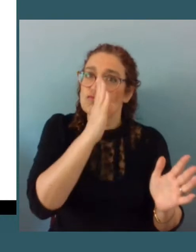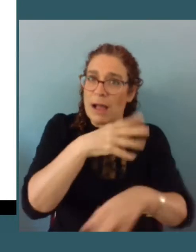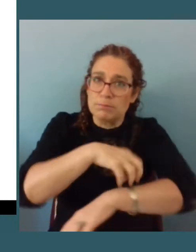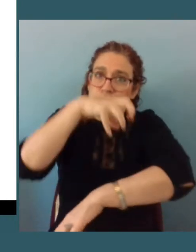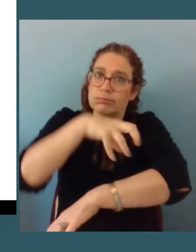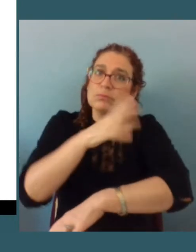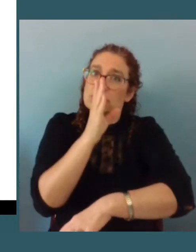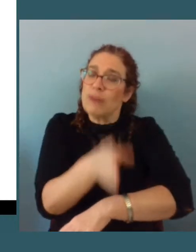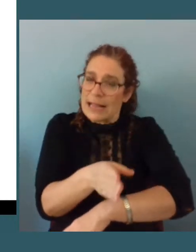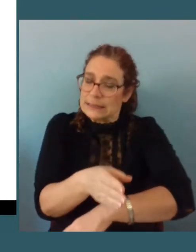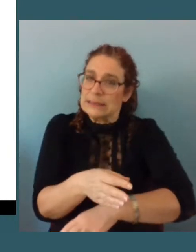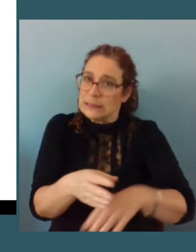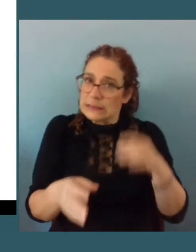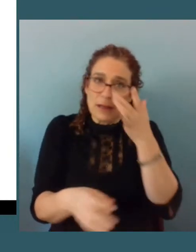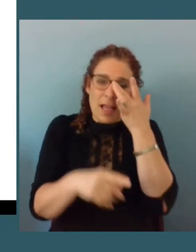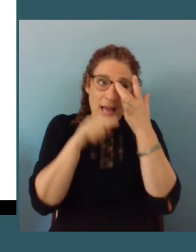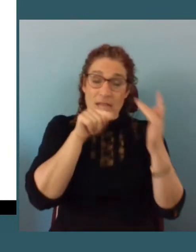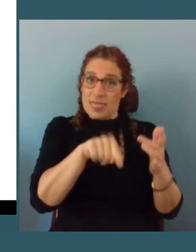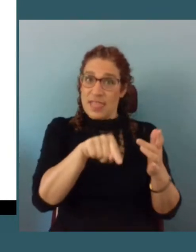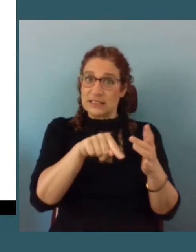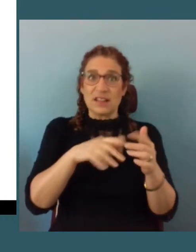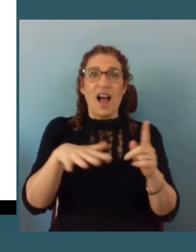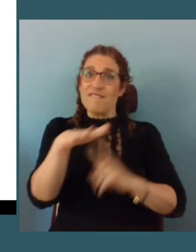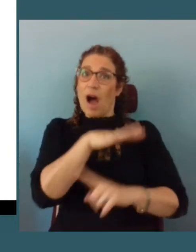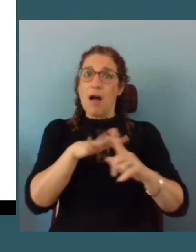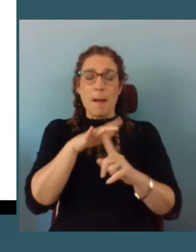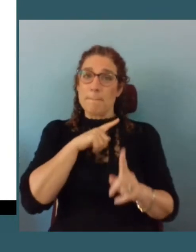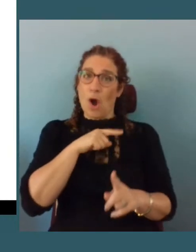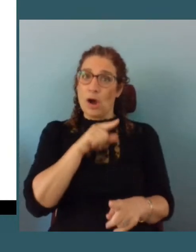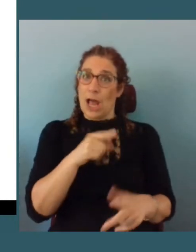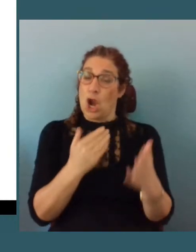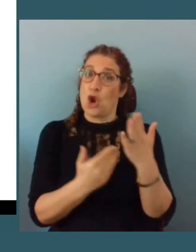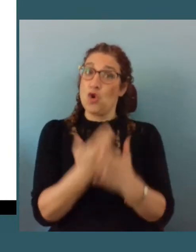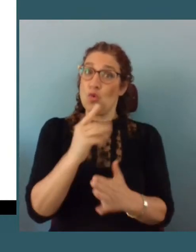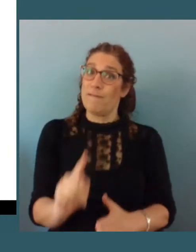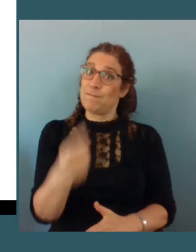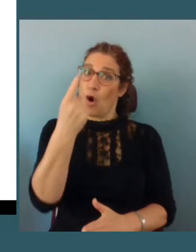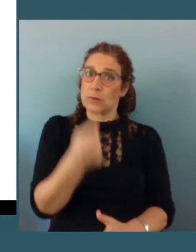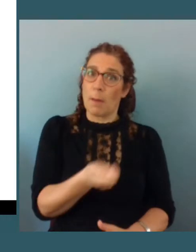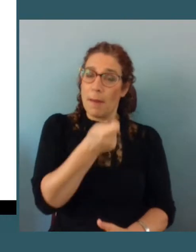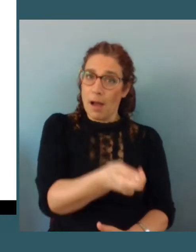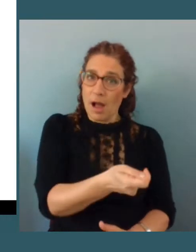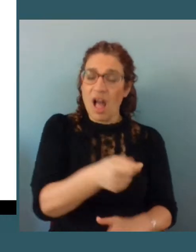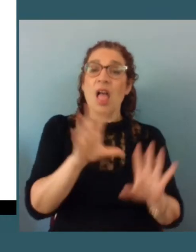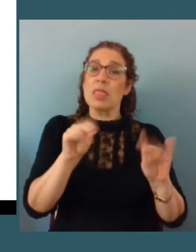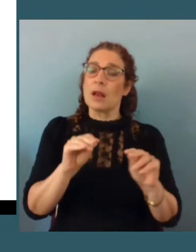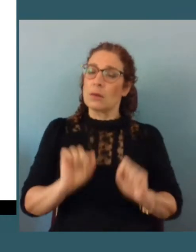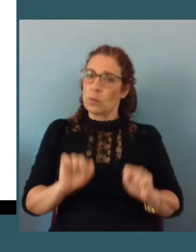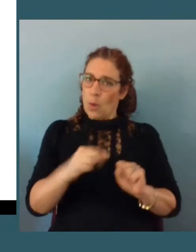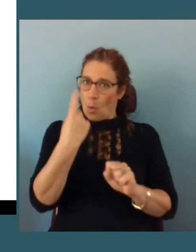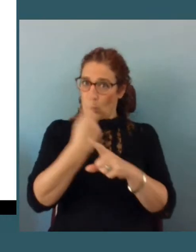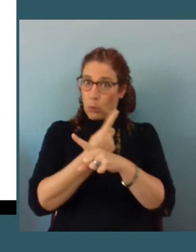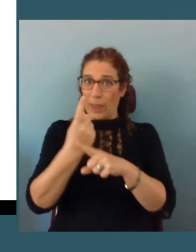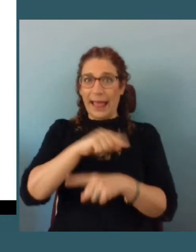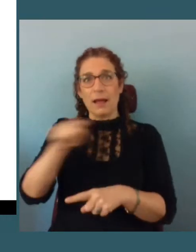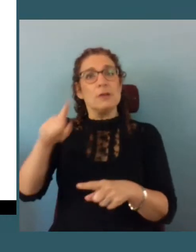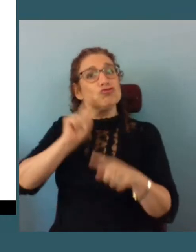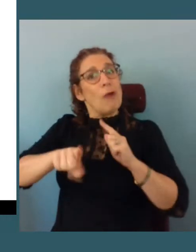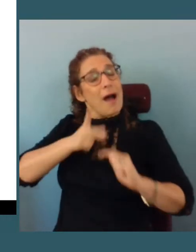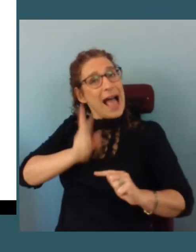The environment was a new allergen part of the diet. It was reproducible, happened a week later. I think the history is in keeping with